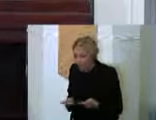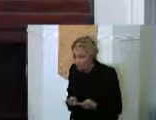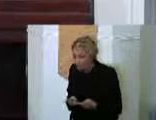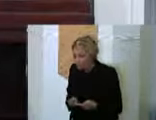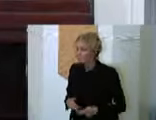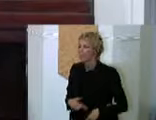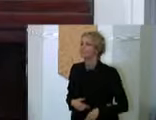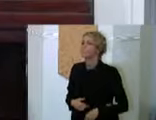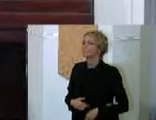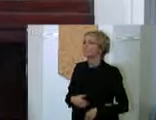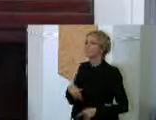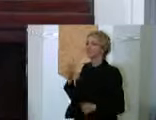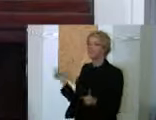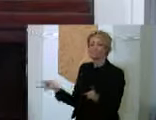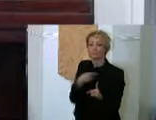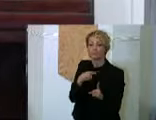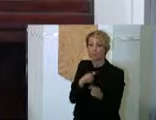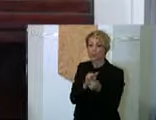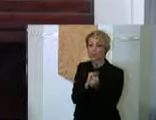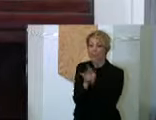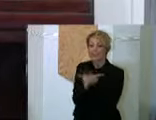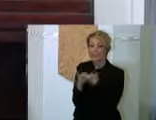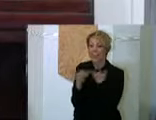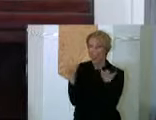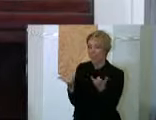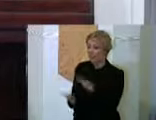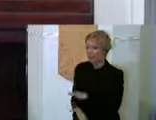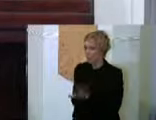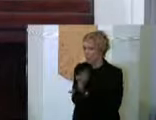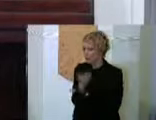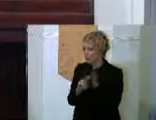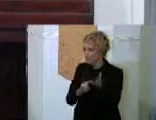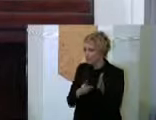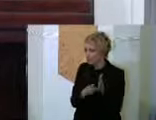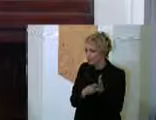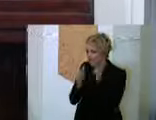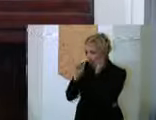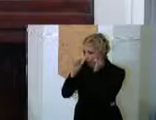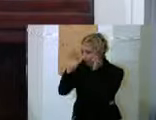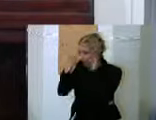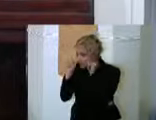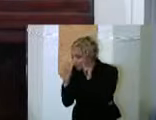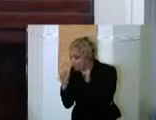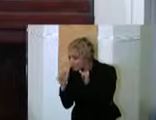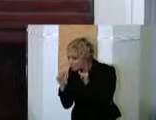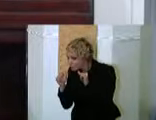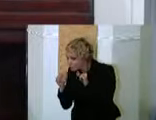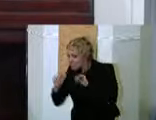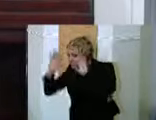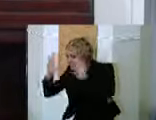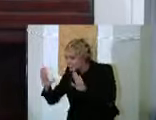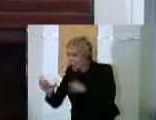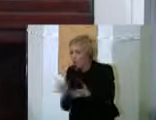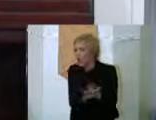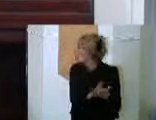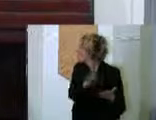that we might be able to translate that this morning to awesome, glory,